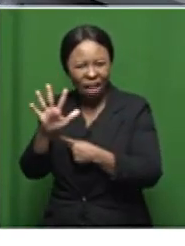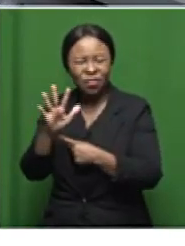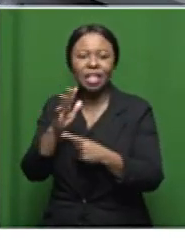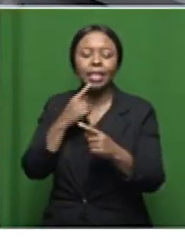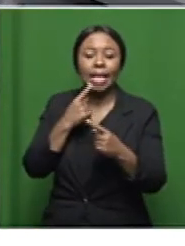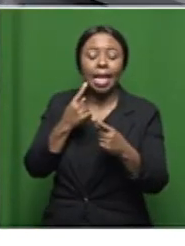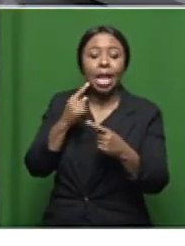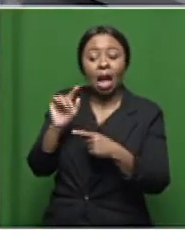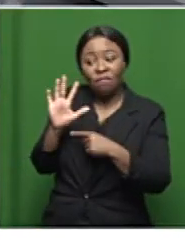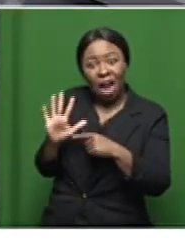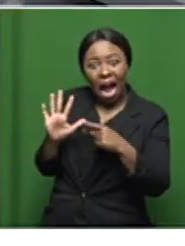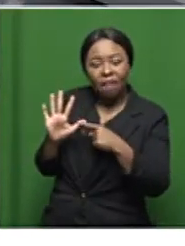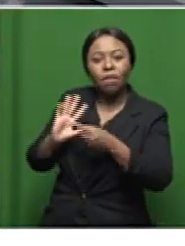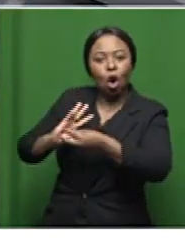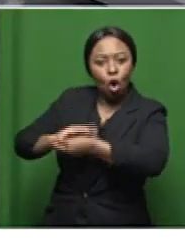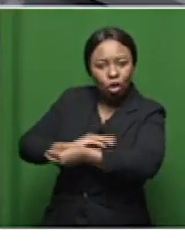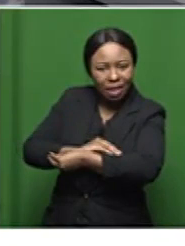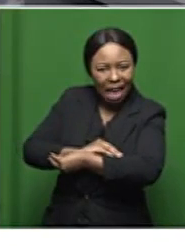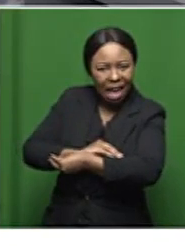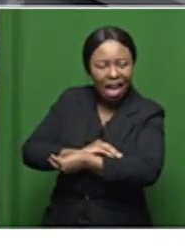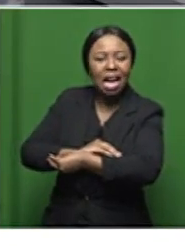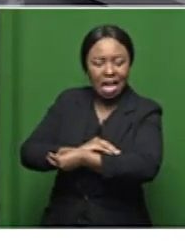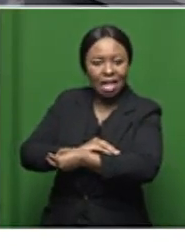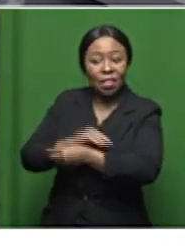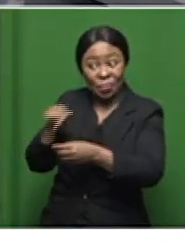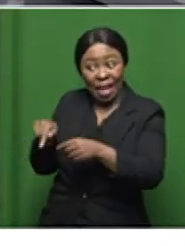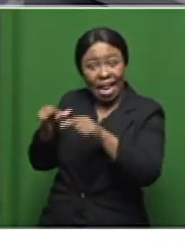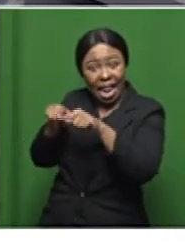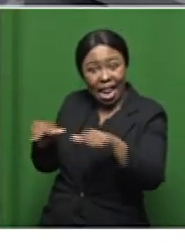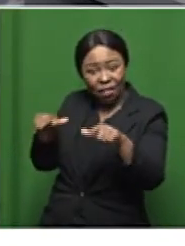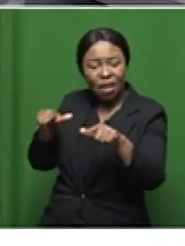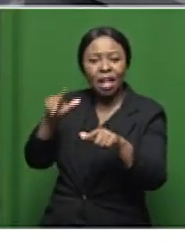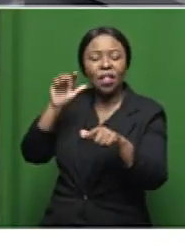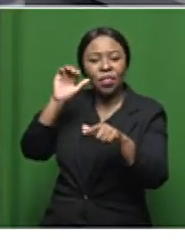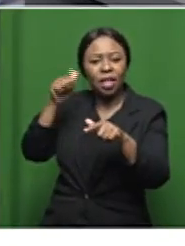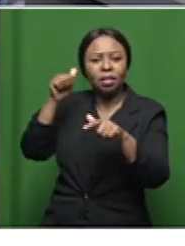5 is like cancer, or at that level. And then he said